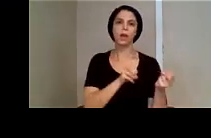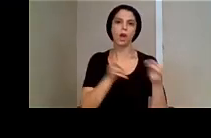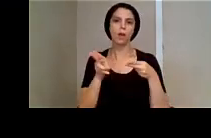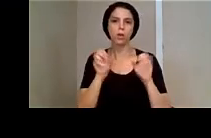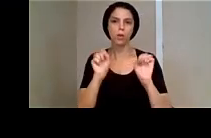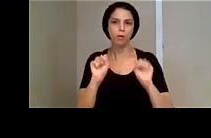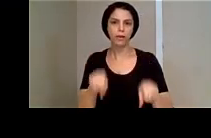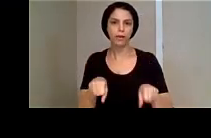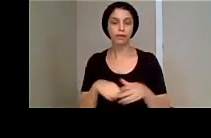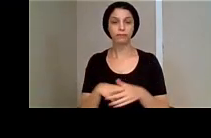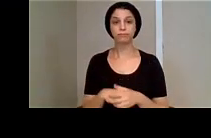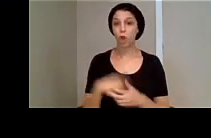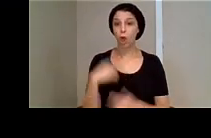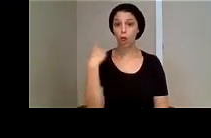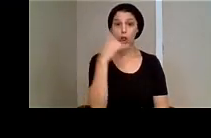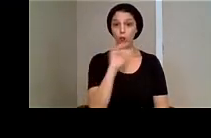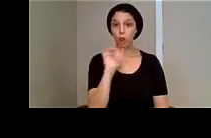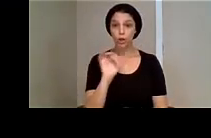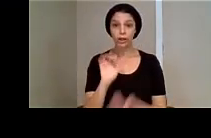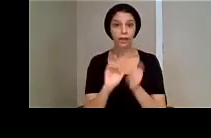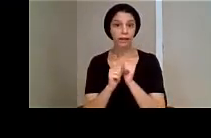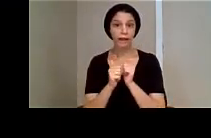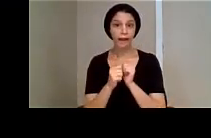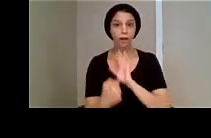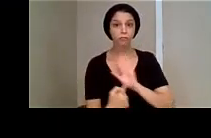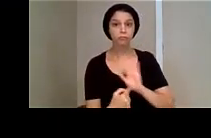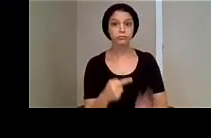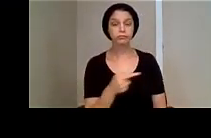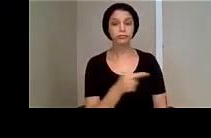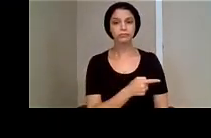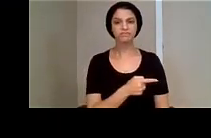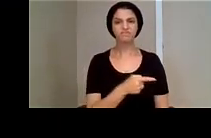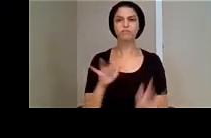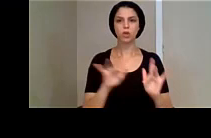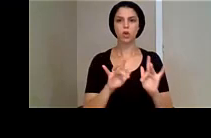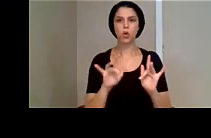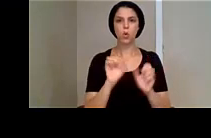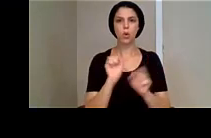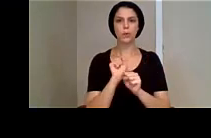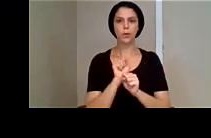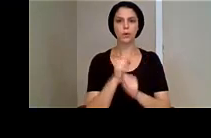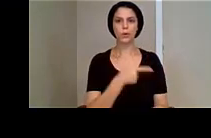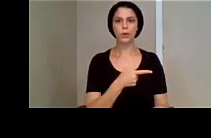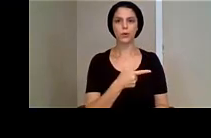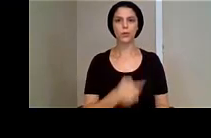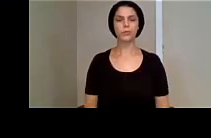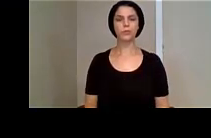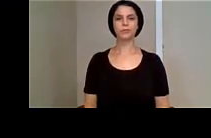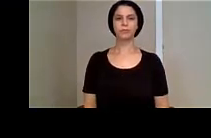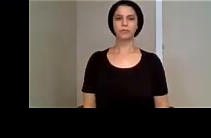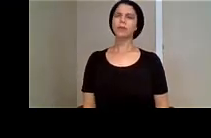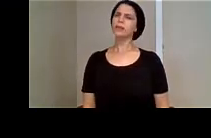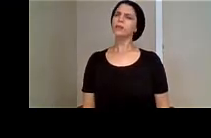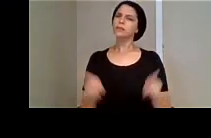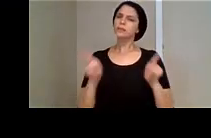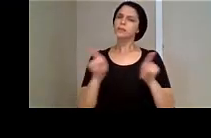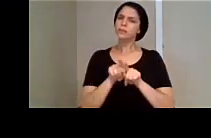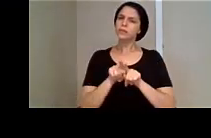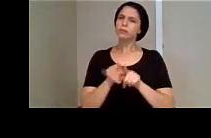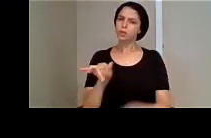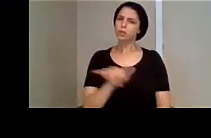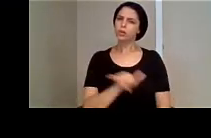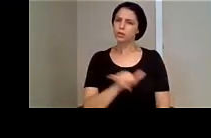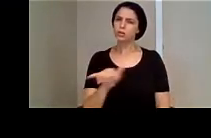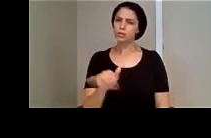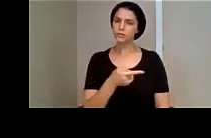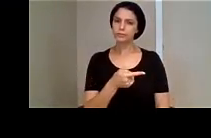way this looks, if I go to my media recording assignment here, again, very similar look and feel. I have that